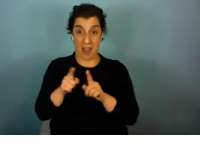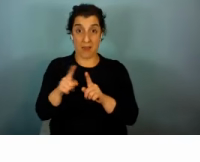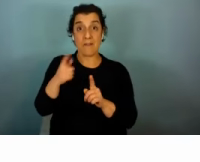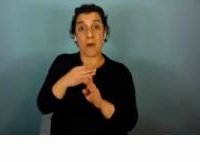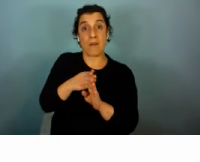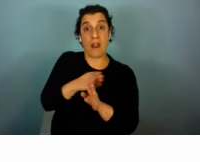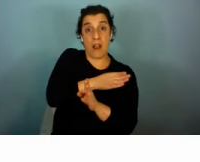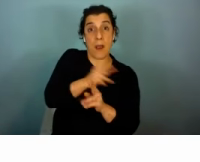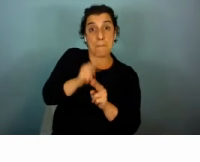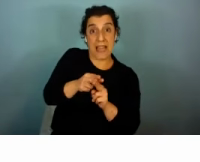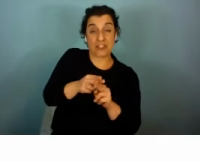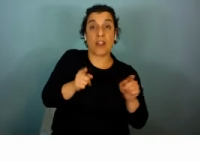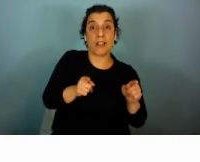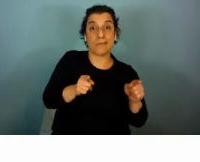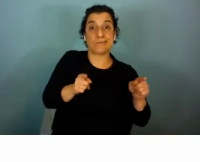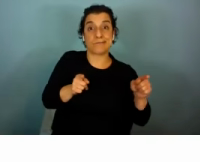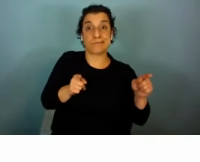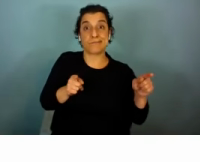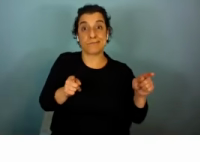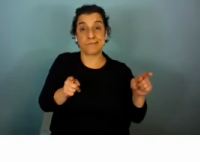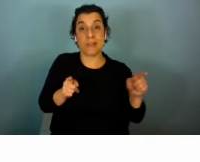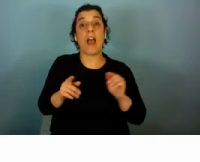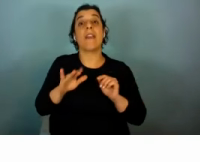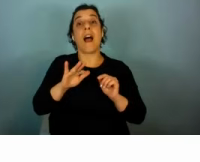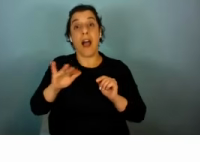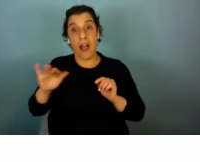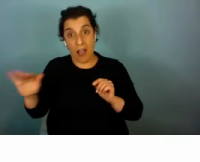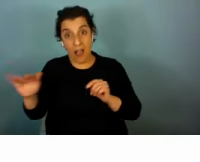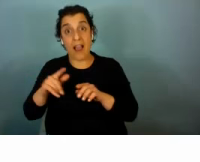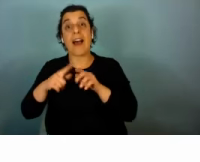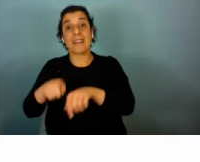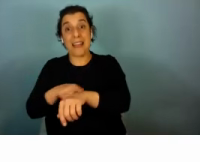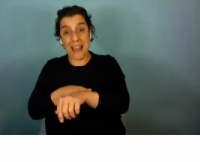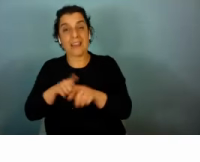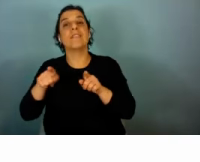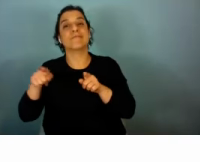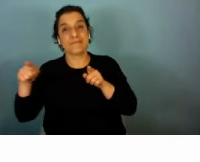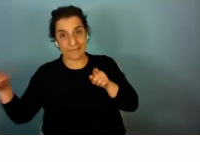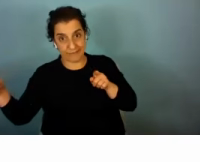mention increases, word length also increases.